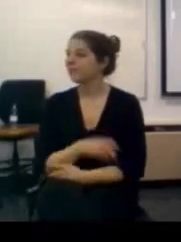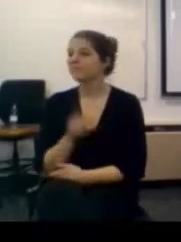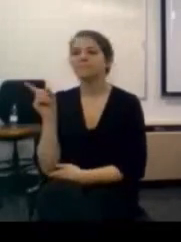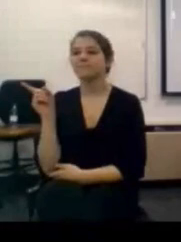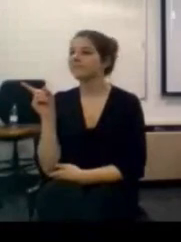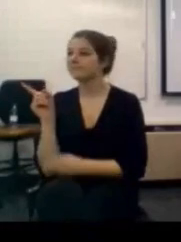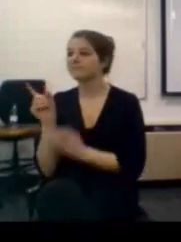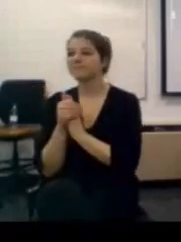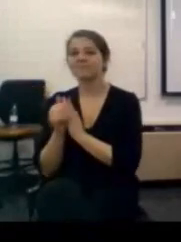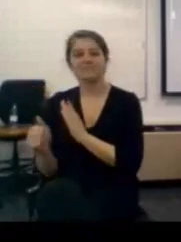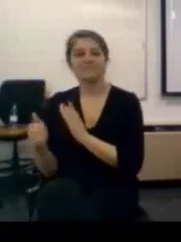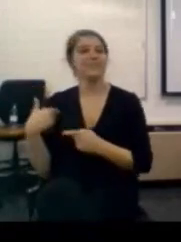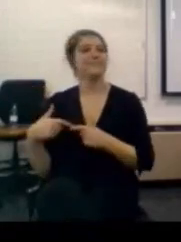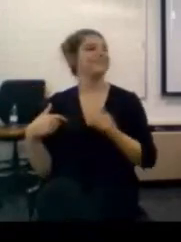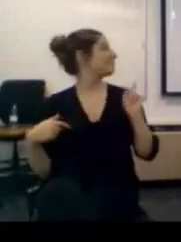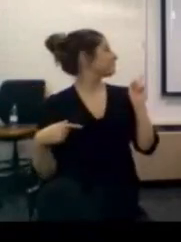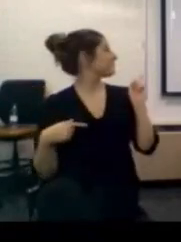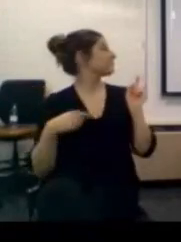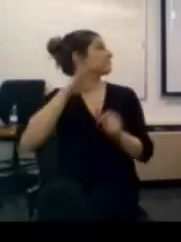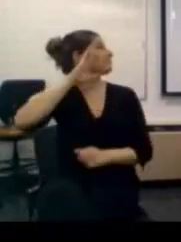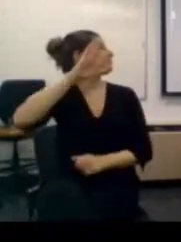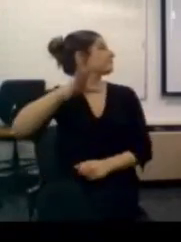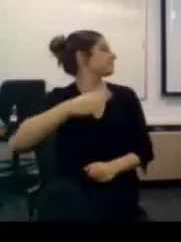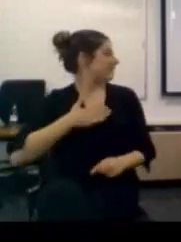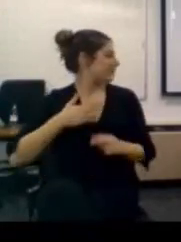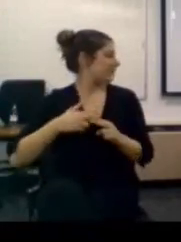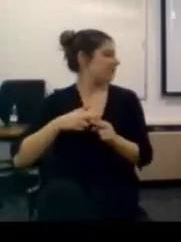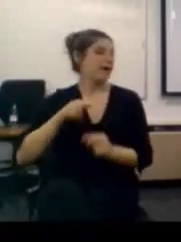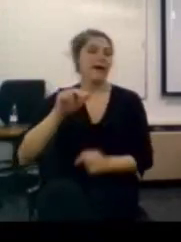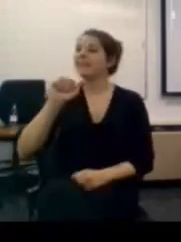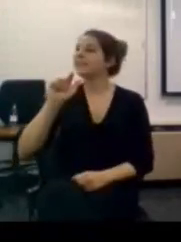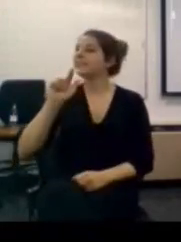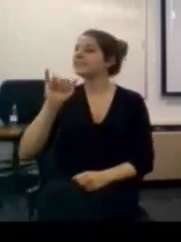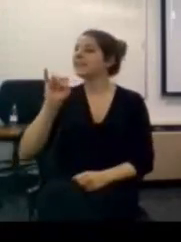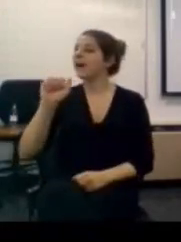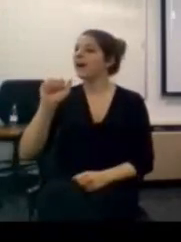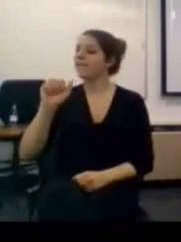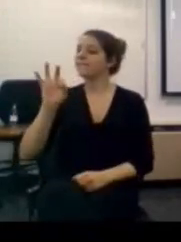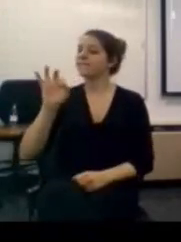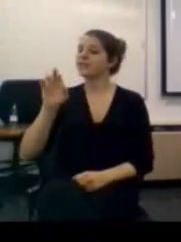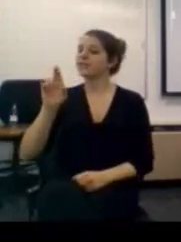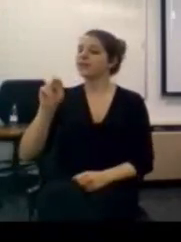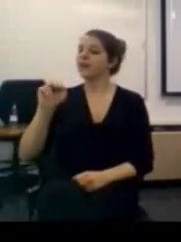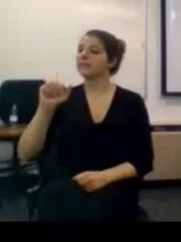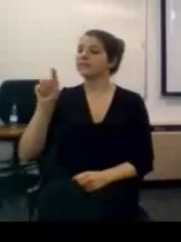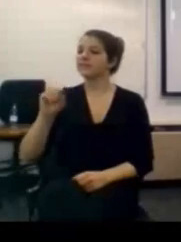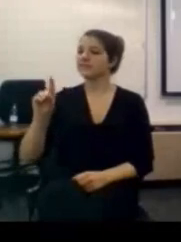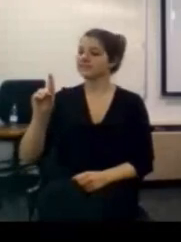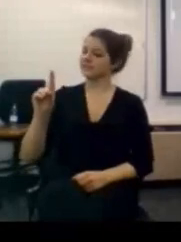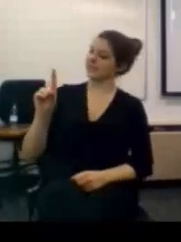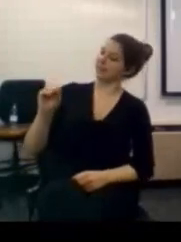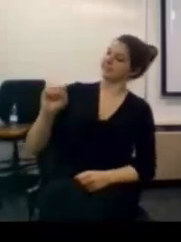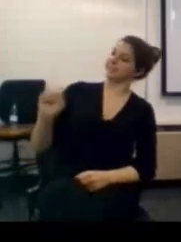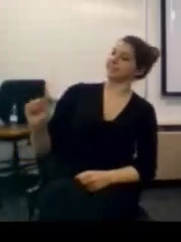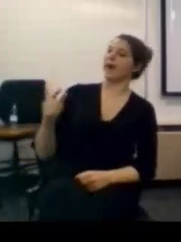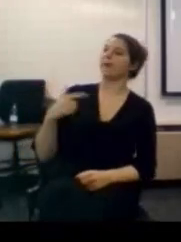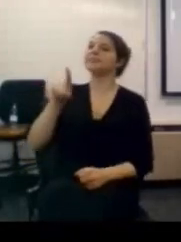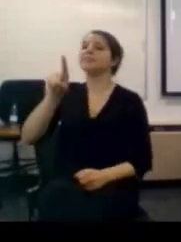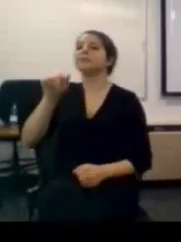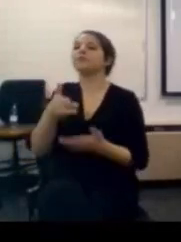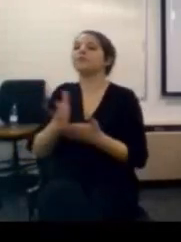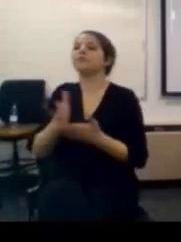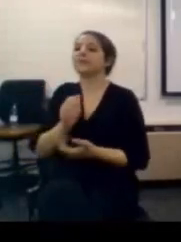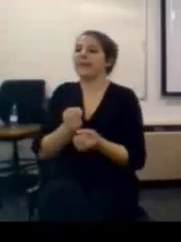virtualmente. Good afternoon. My name is Agisa Fernández and I am a disability rights advocate.